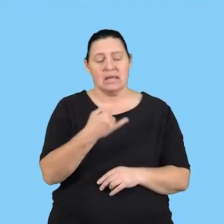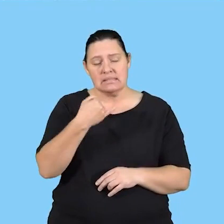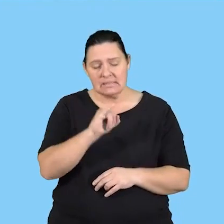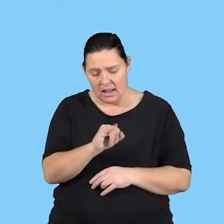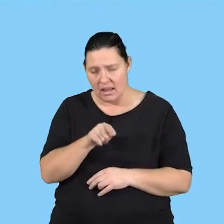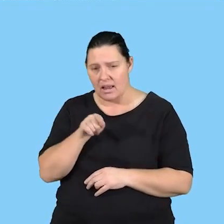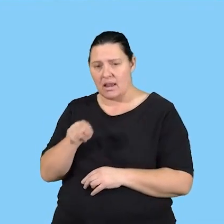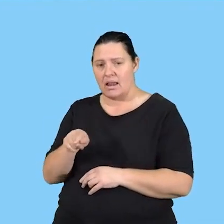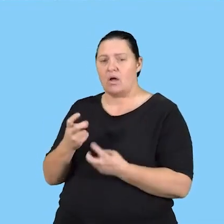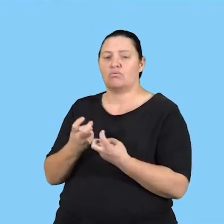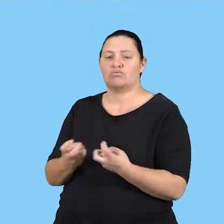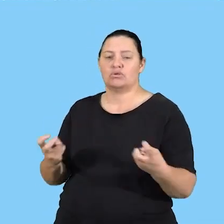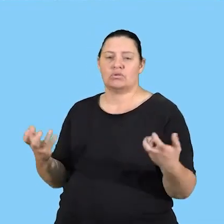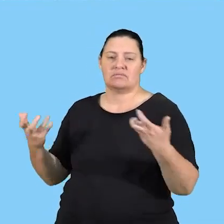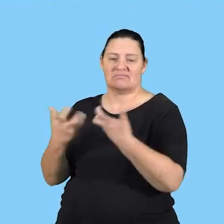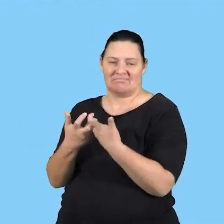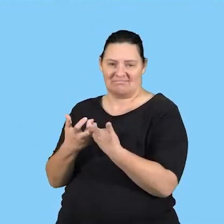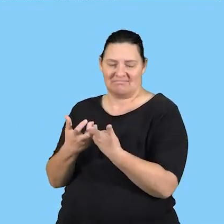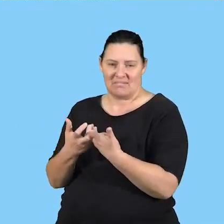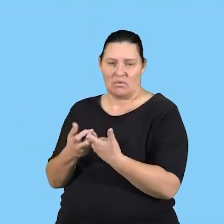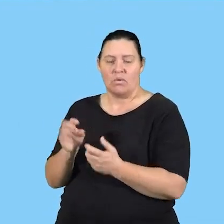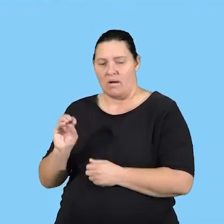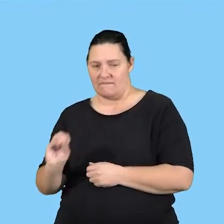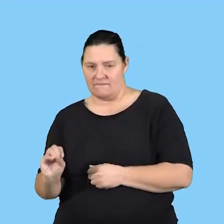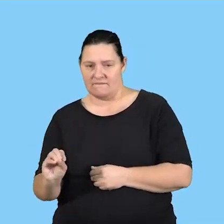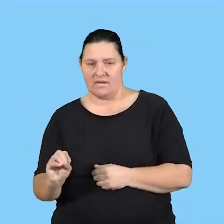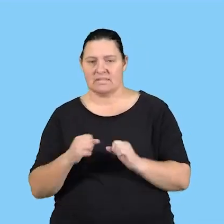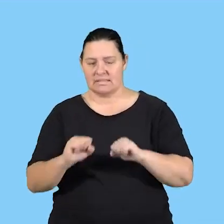to the resources that we have in the system.